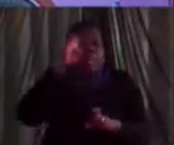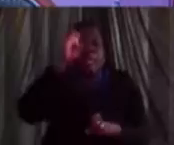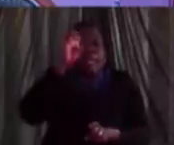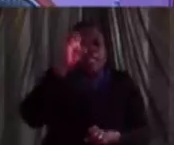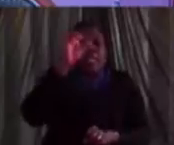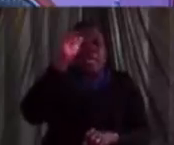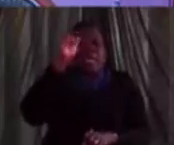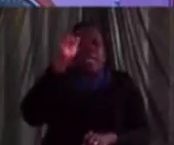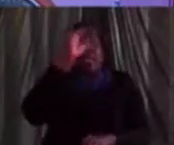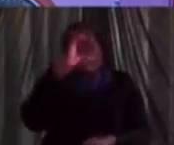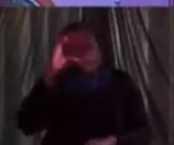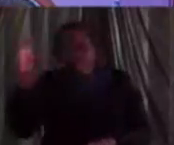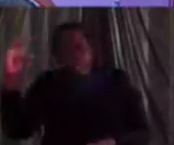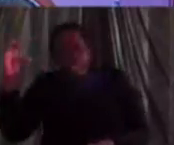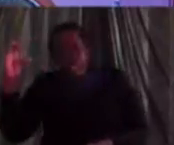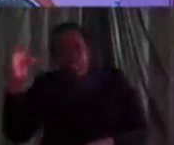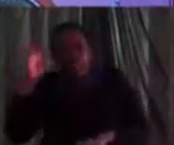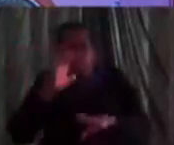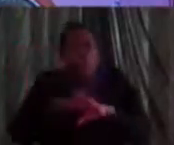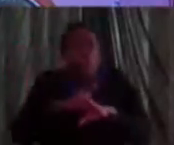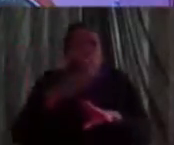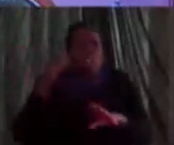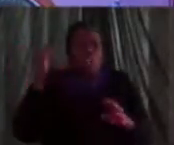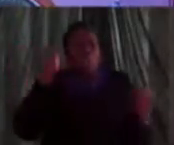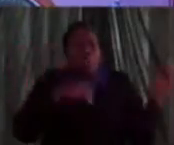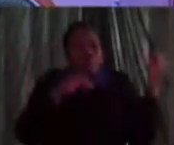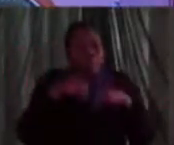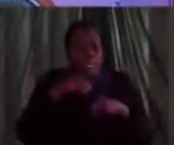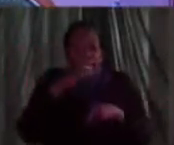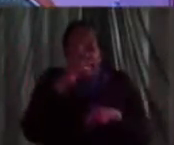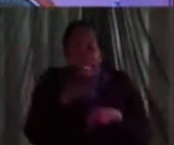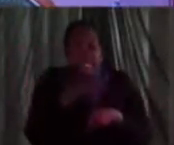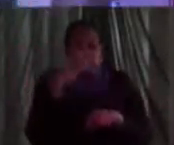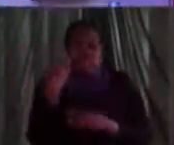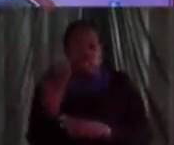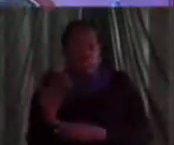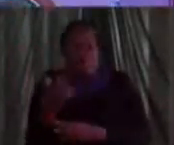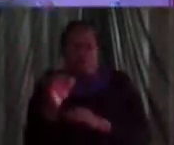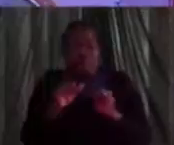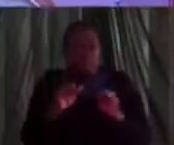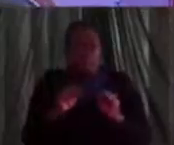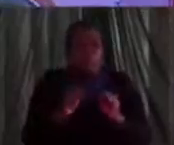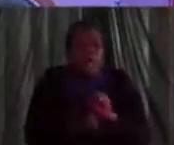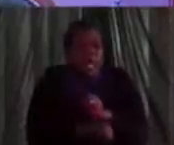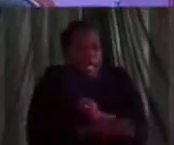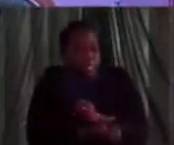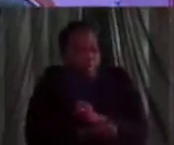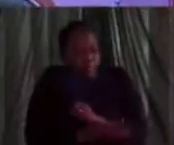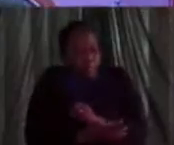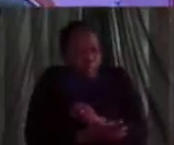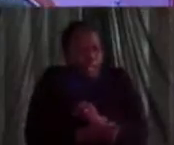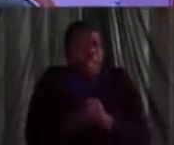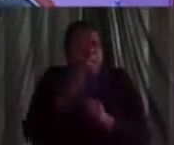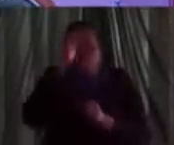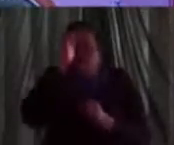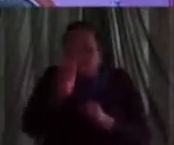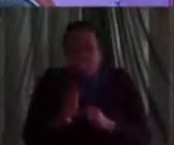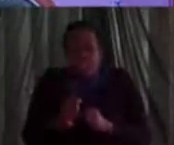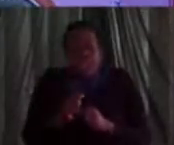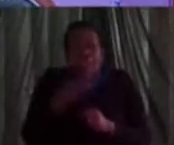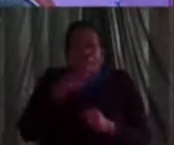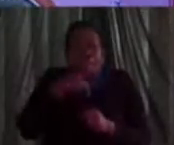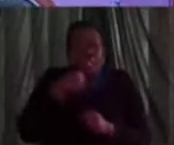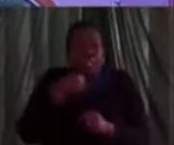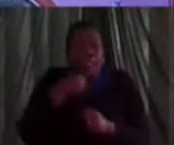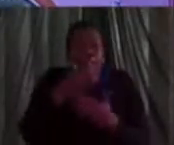corruption. That document will be able to tell you that Judge Marete, before he came to the judiciary, owned